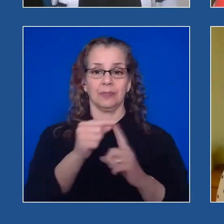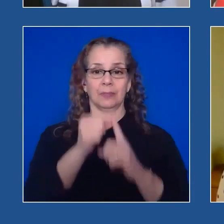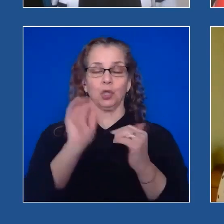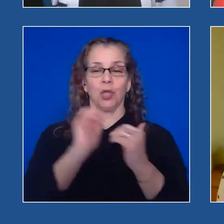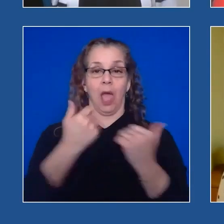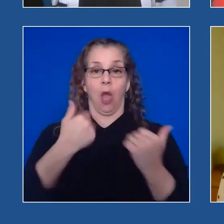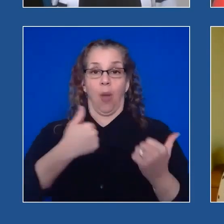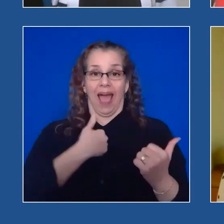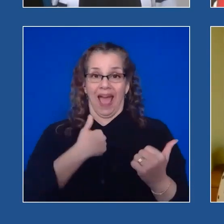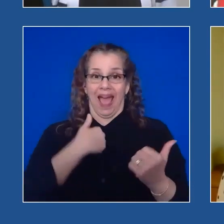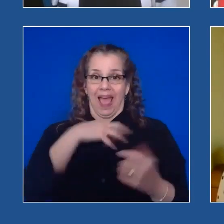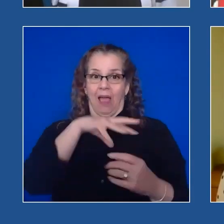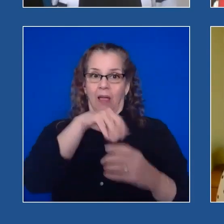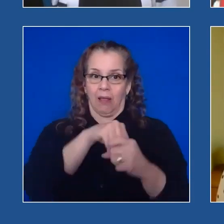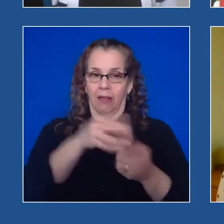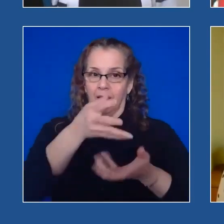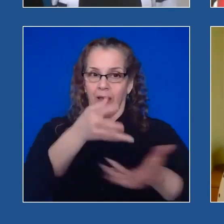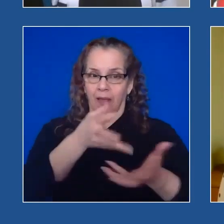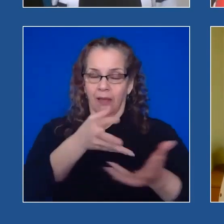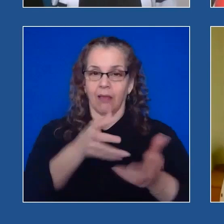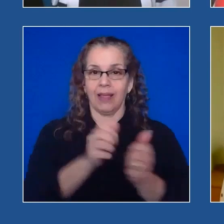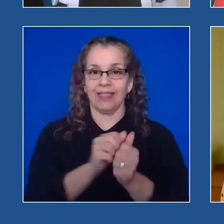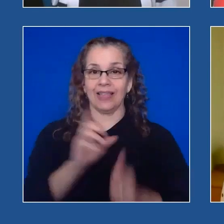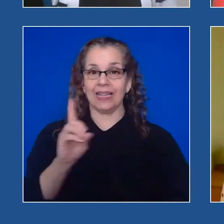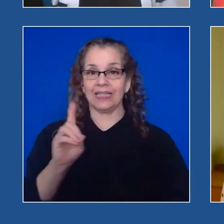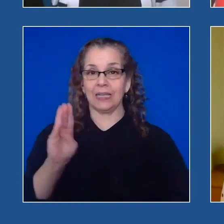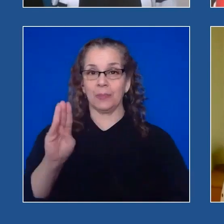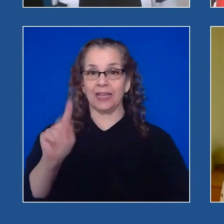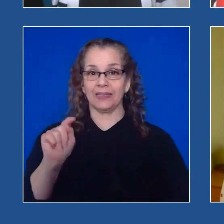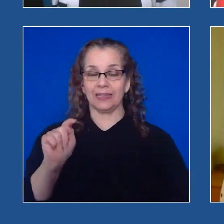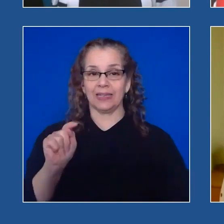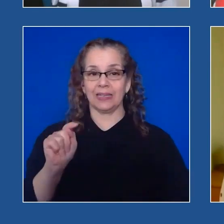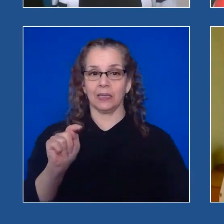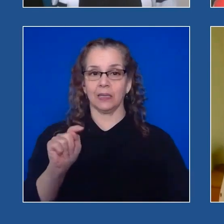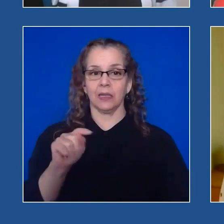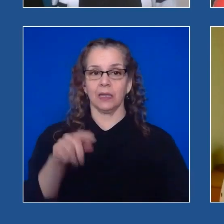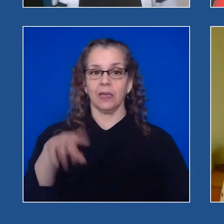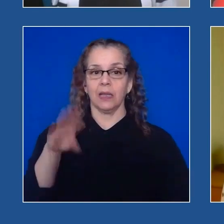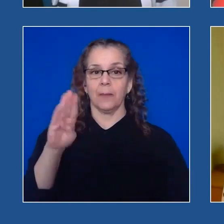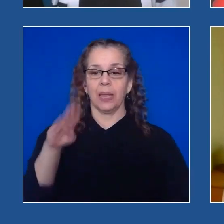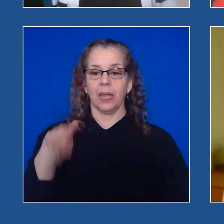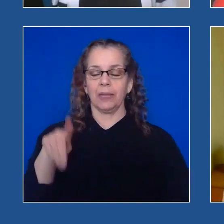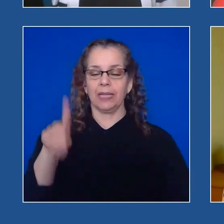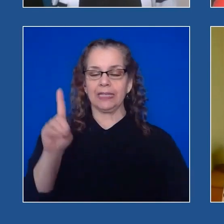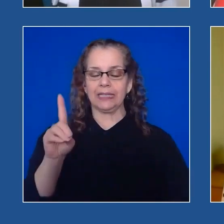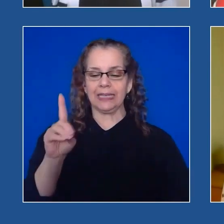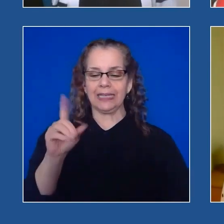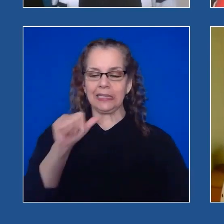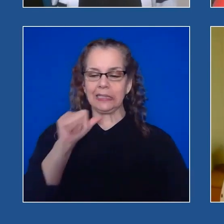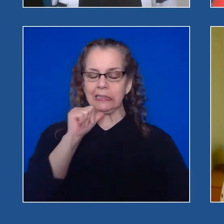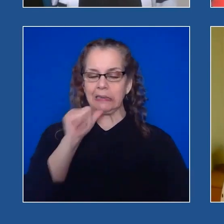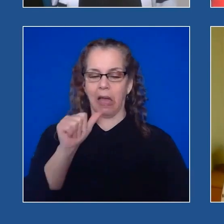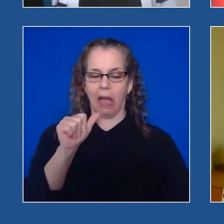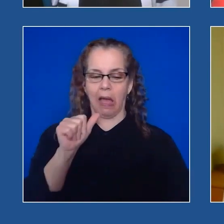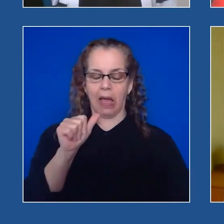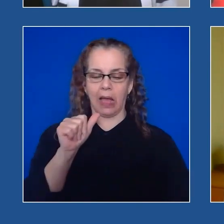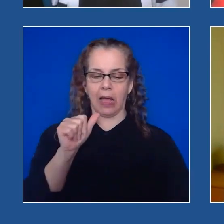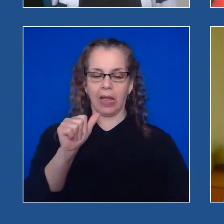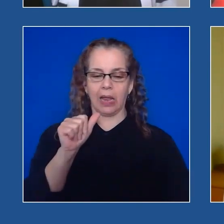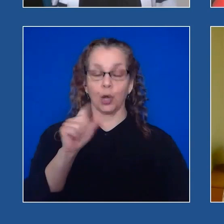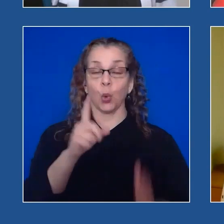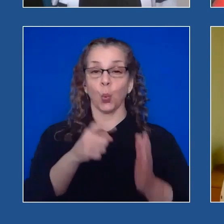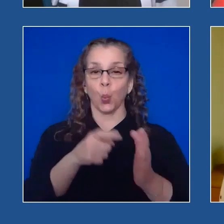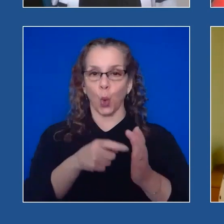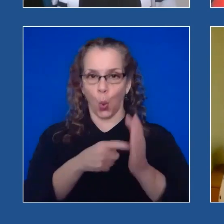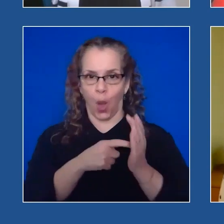skills group, we actually don't have, so BPD is not a requirement to participate in our skills